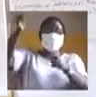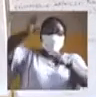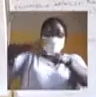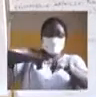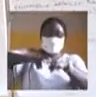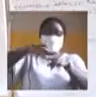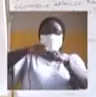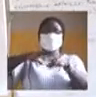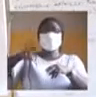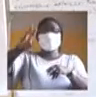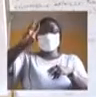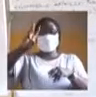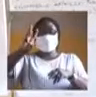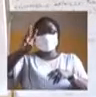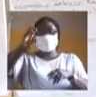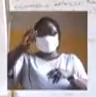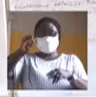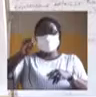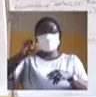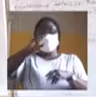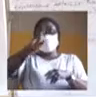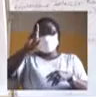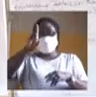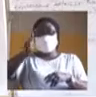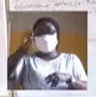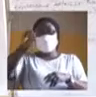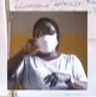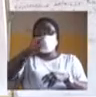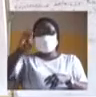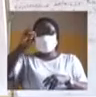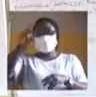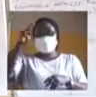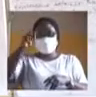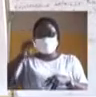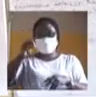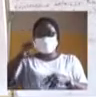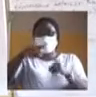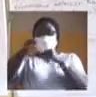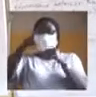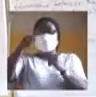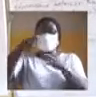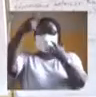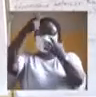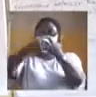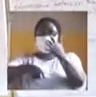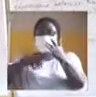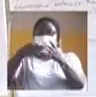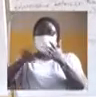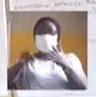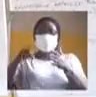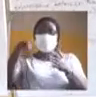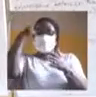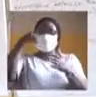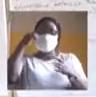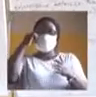too. Flour and sugar, like I said before, plus the small stroke medium empty bottles are